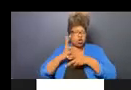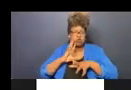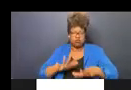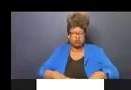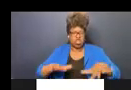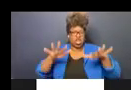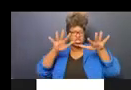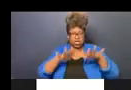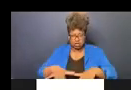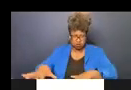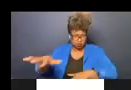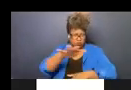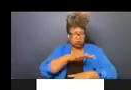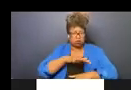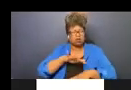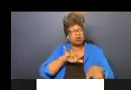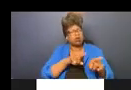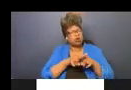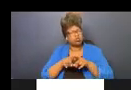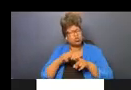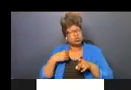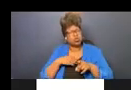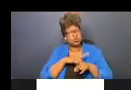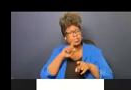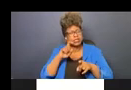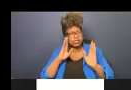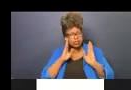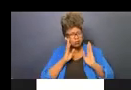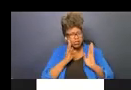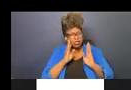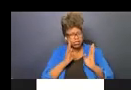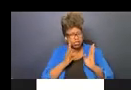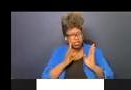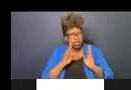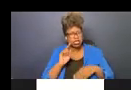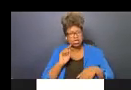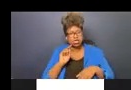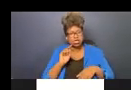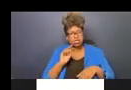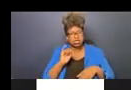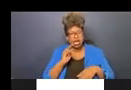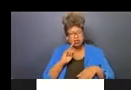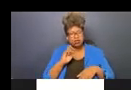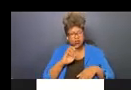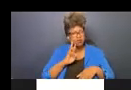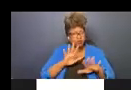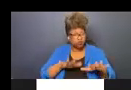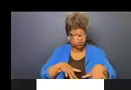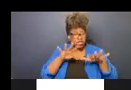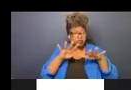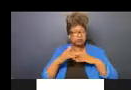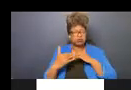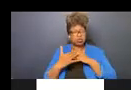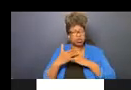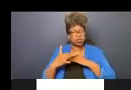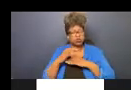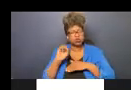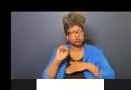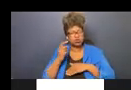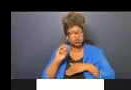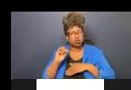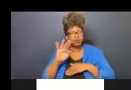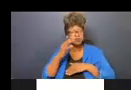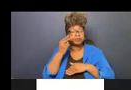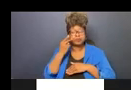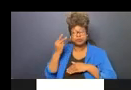region. But we also have to pay particular attention to tidal flooding and coastal storms, thinking about Sandy in